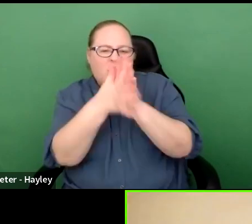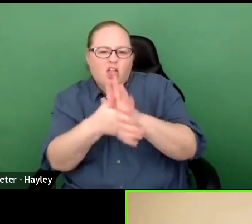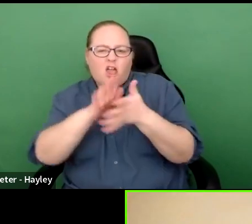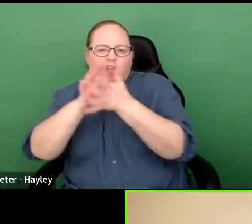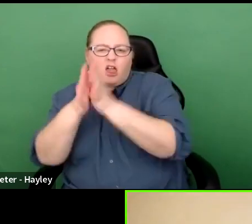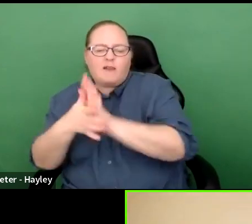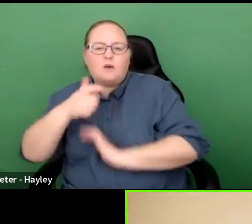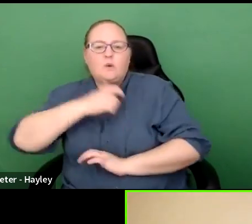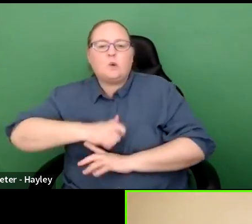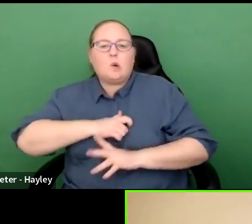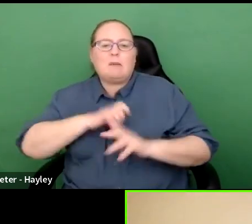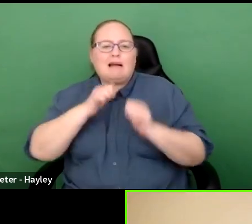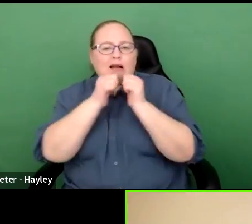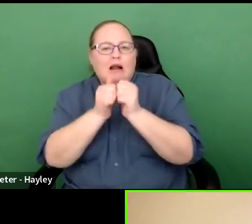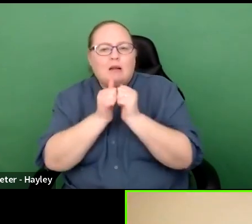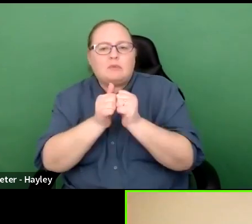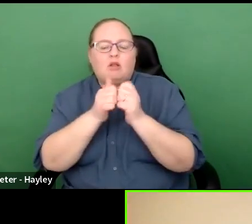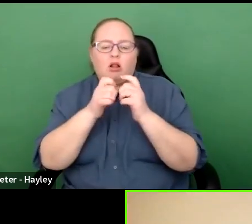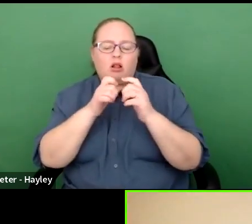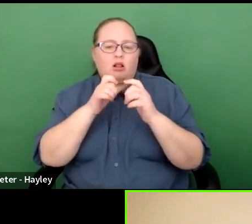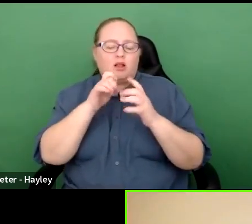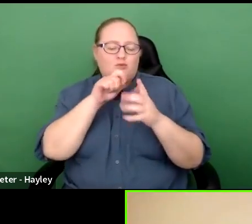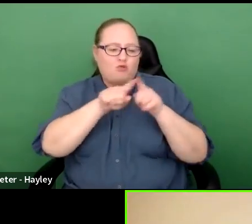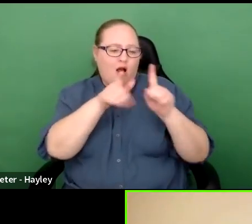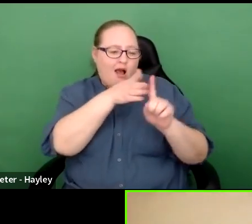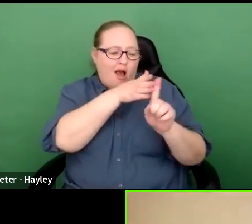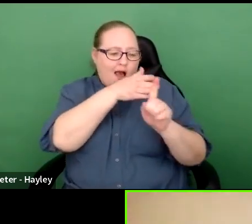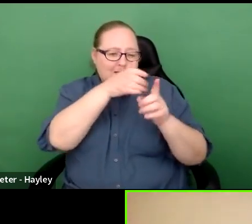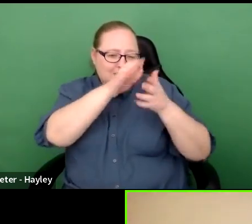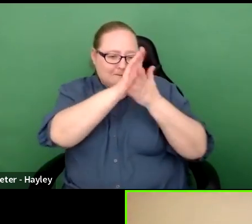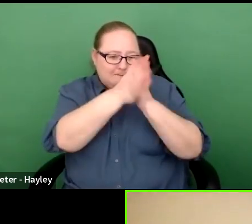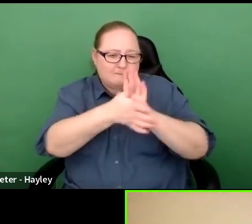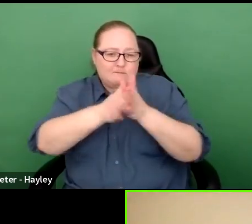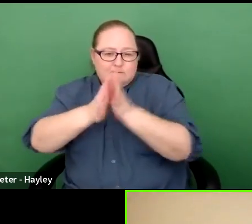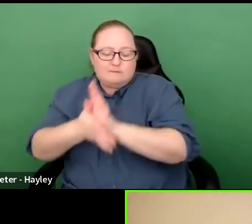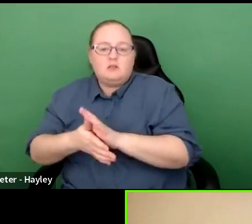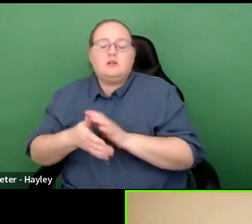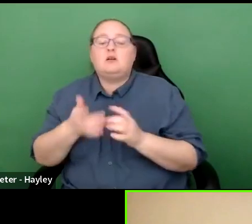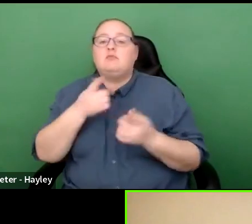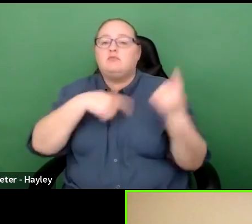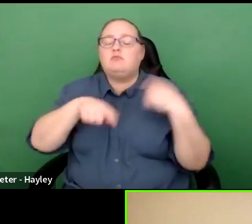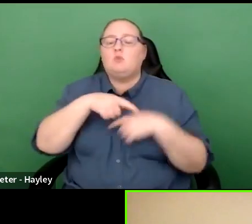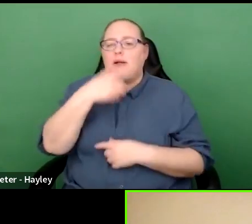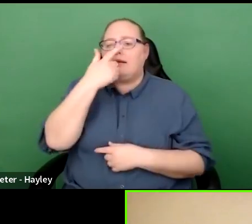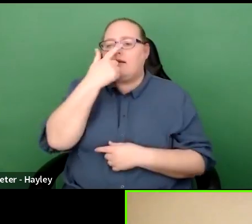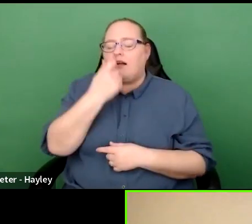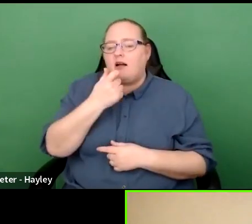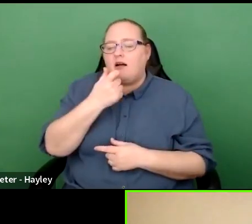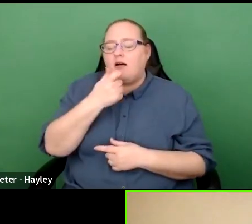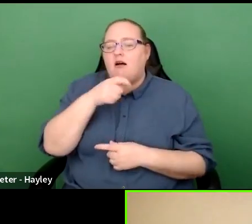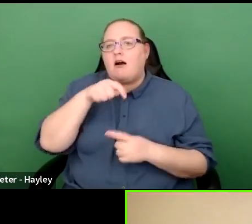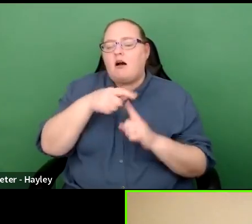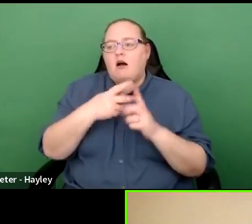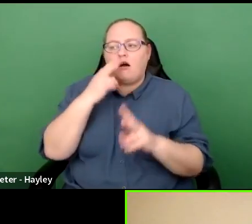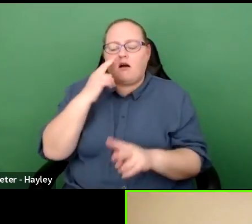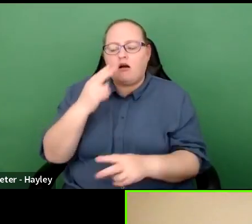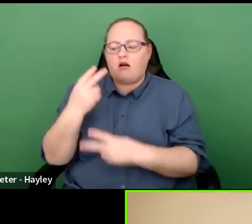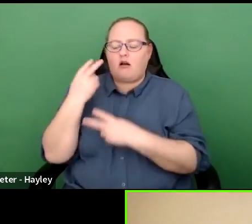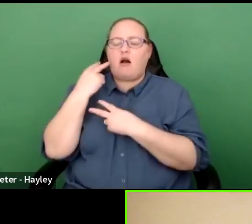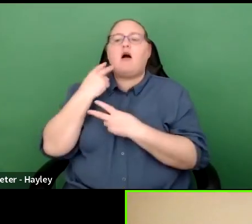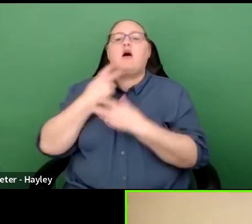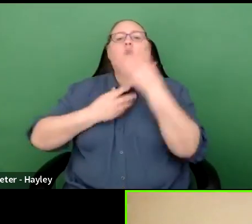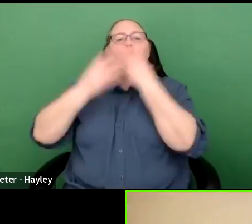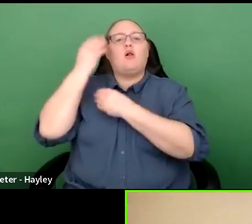every conceivable way. That we can learn from this story. It's not an outlier in